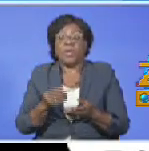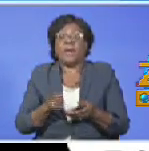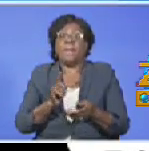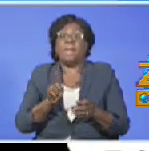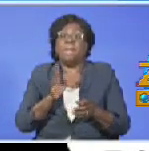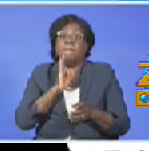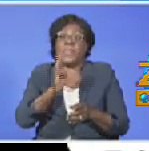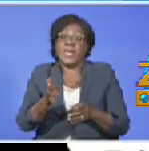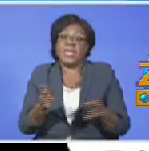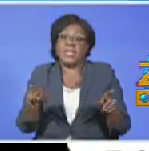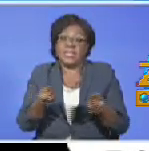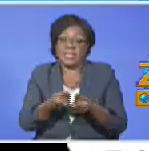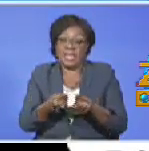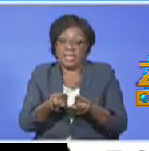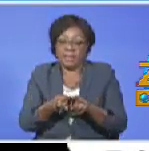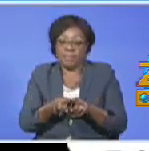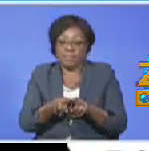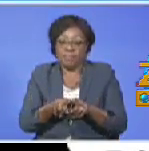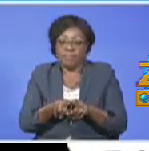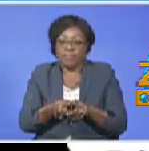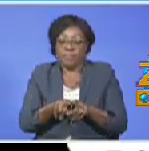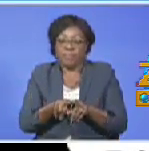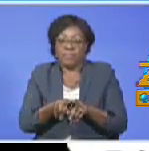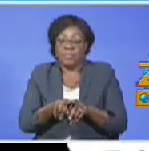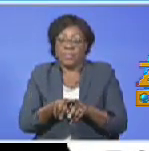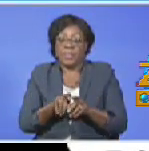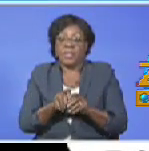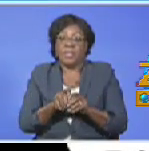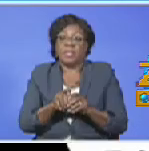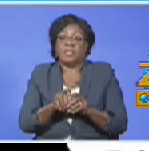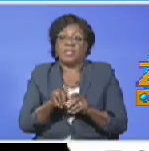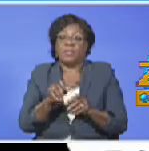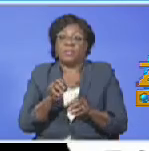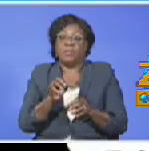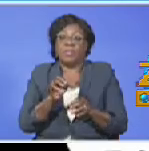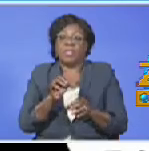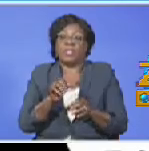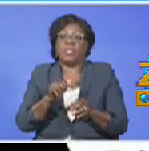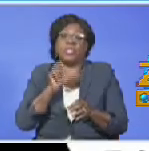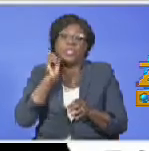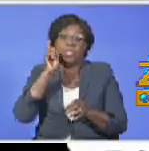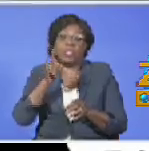participating in the assessment shouldn't be too much of a challenge from that